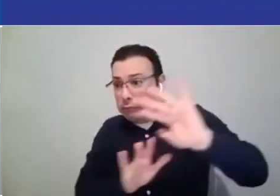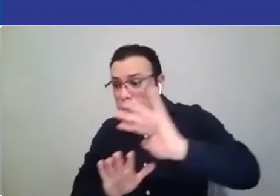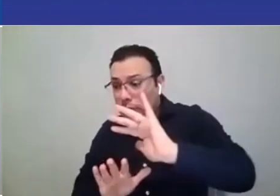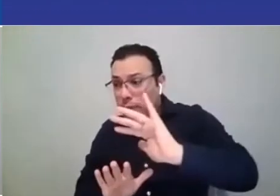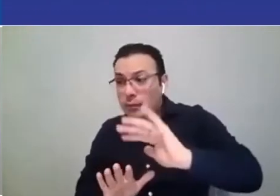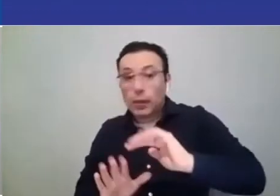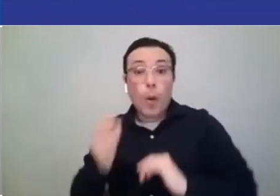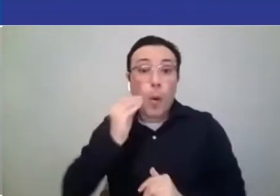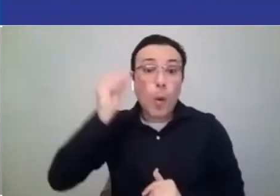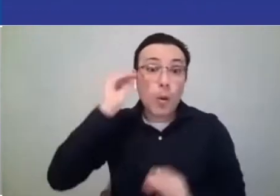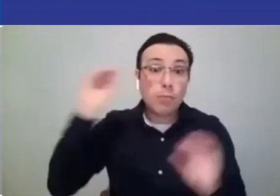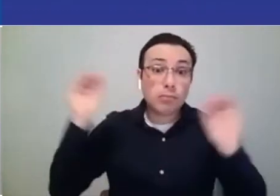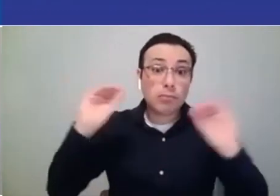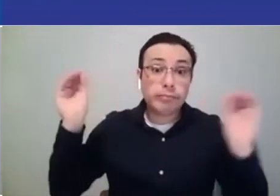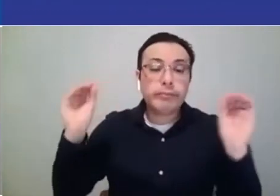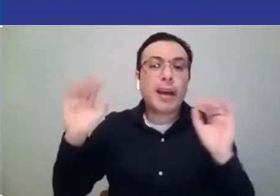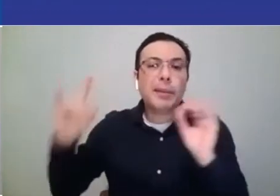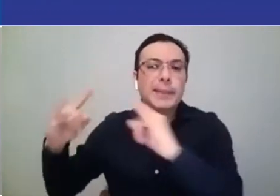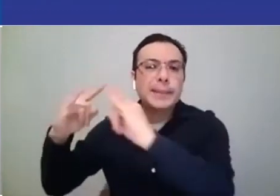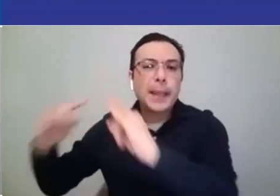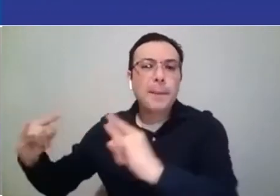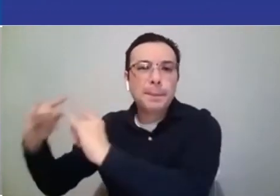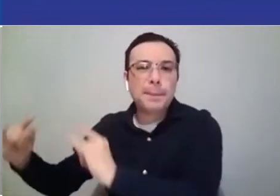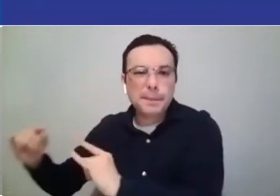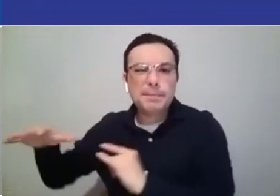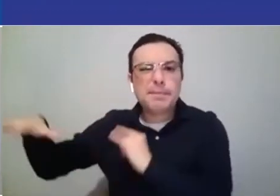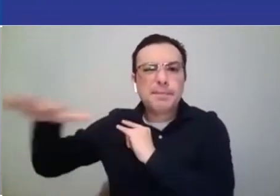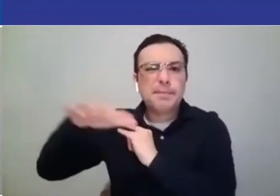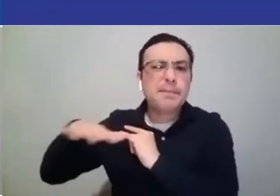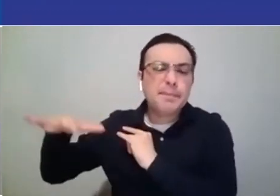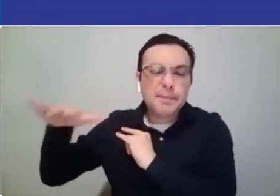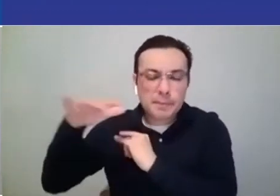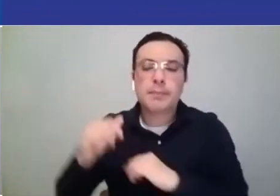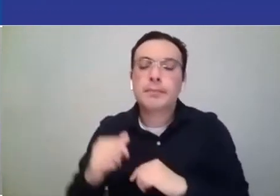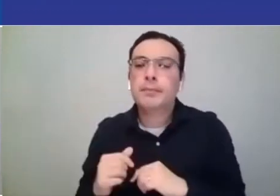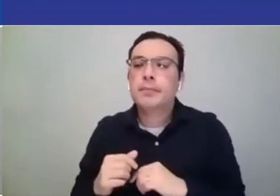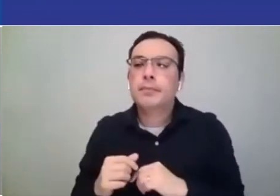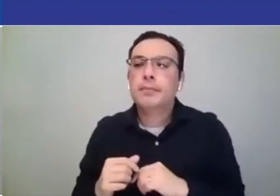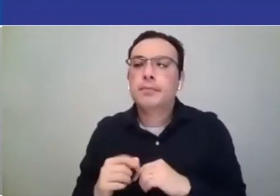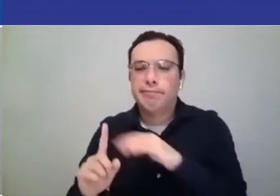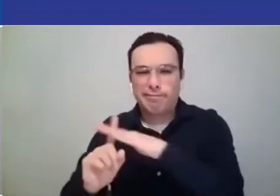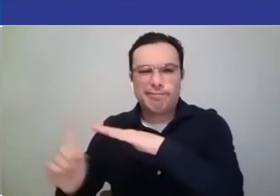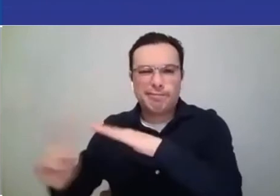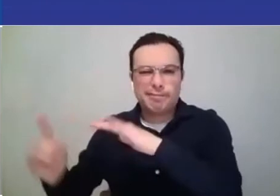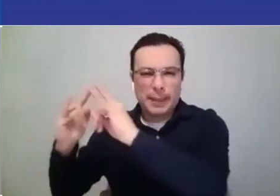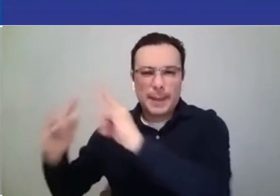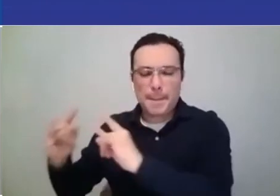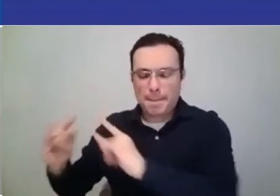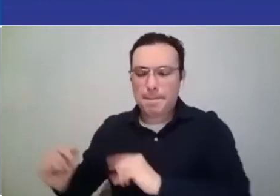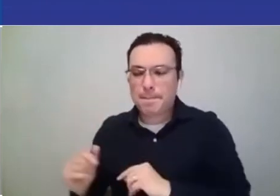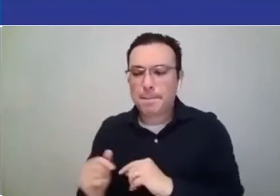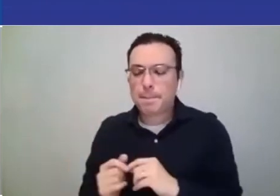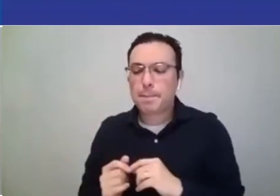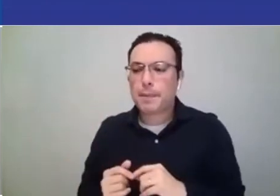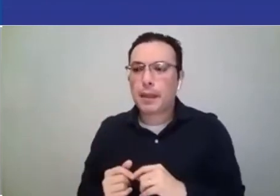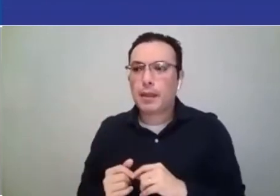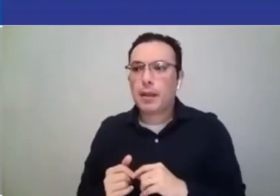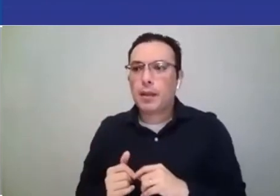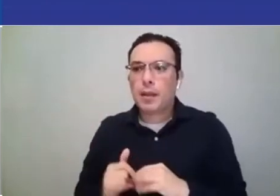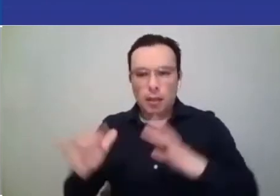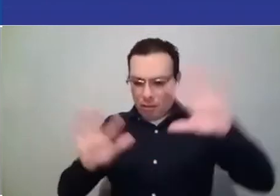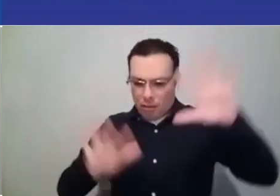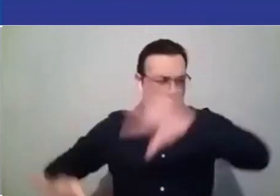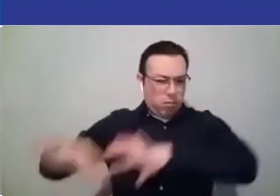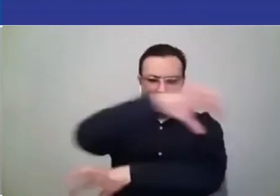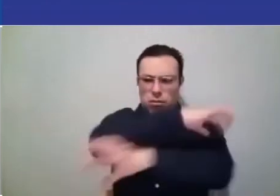their home, and they had to leave, and they were now in India. And so you had people from different parts of the region. And one of the